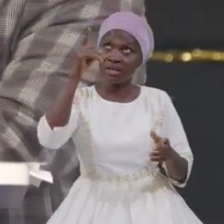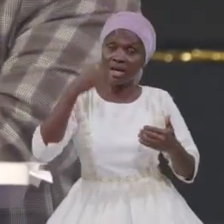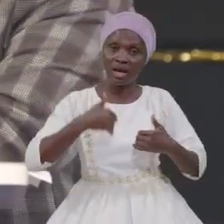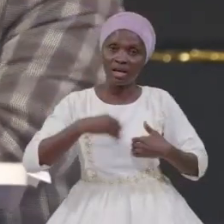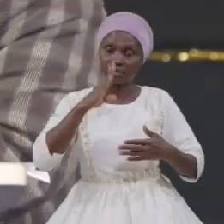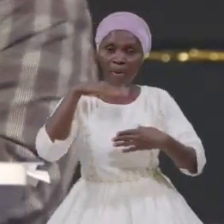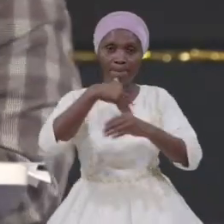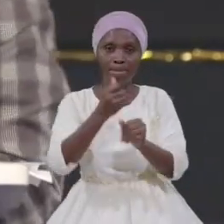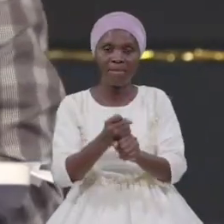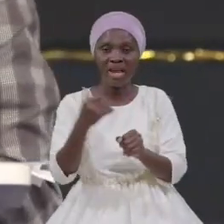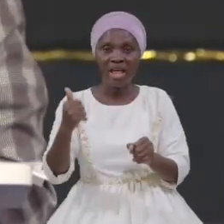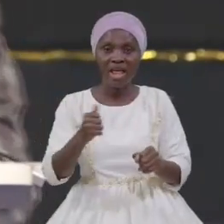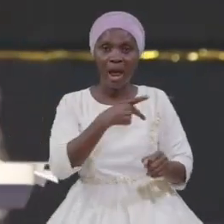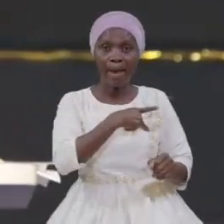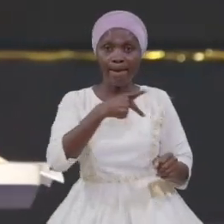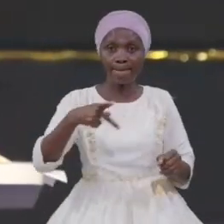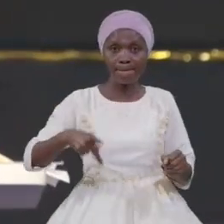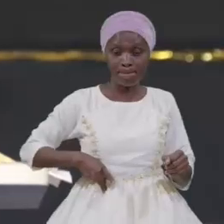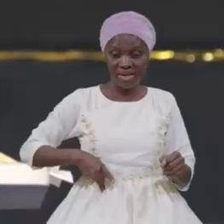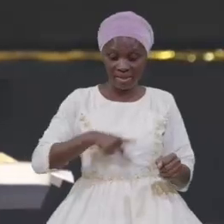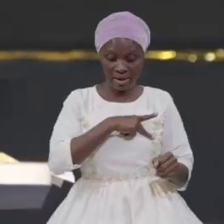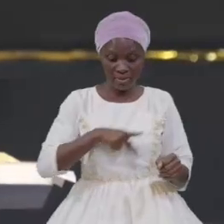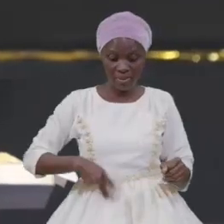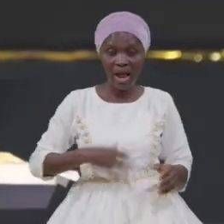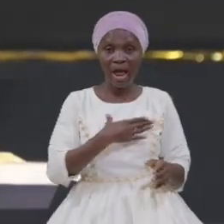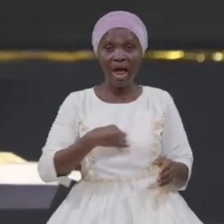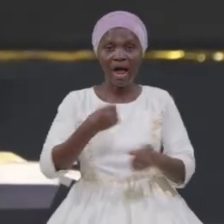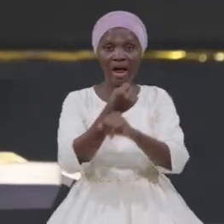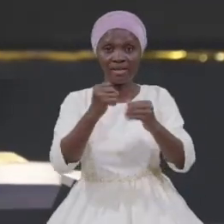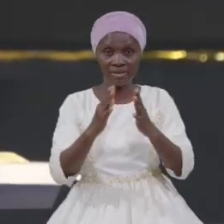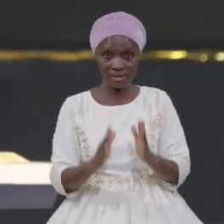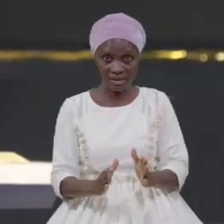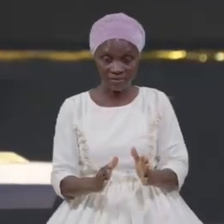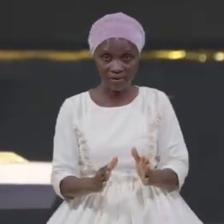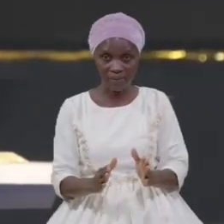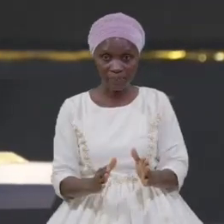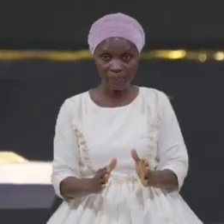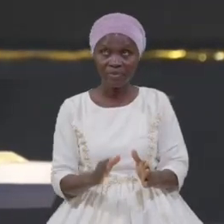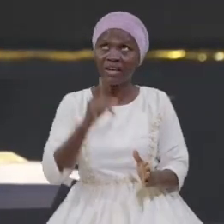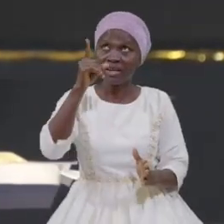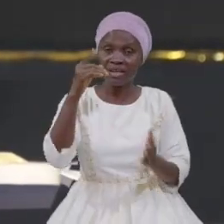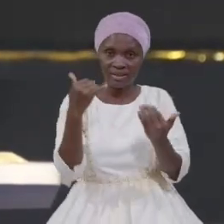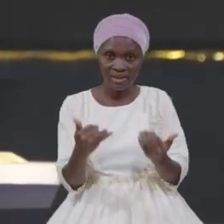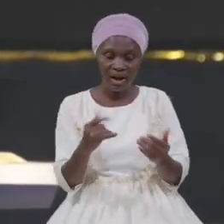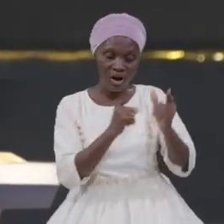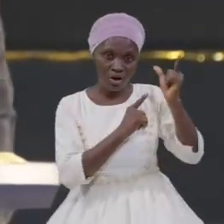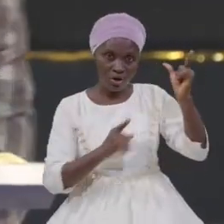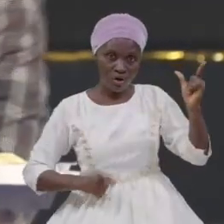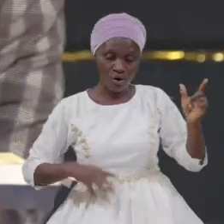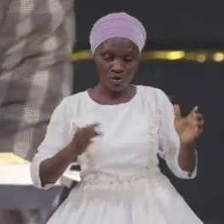savior. A savior as well as a prince is now the Lord of our lives. For